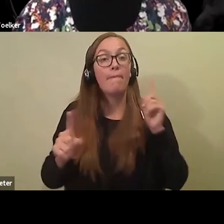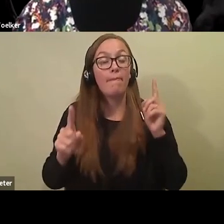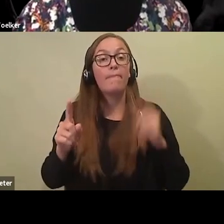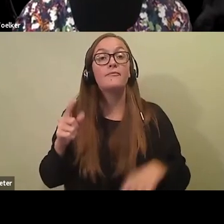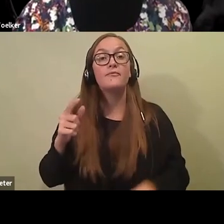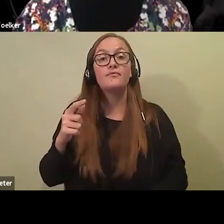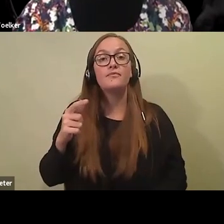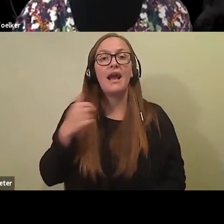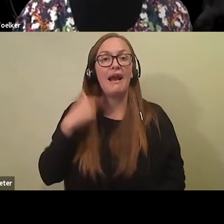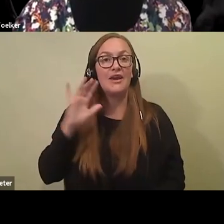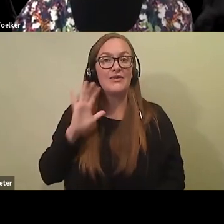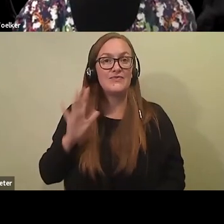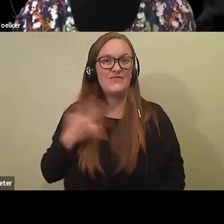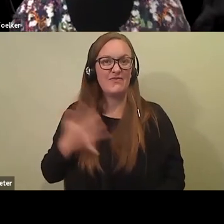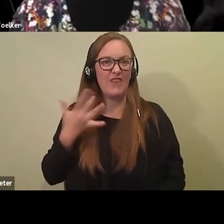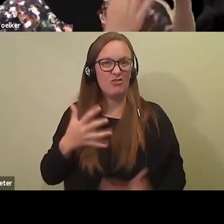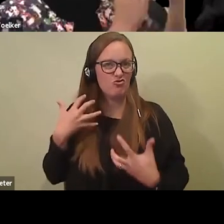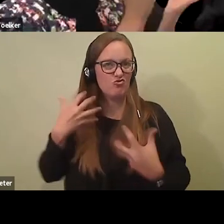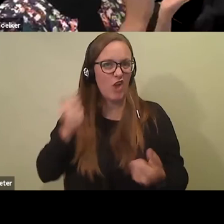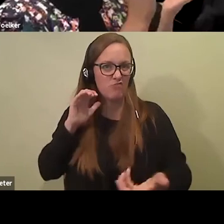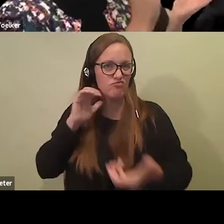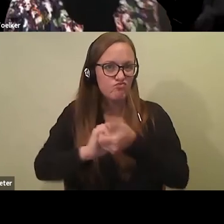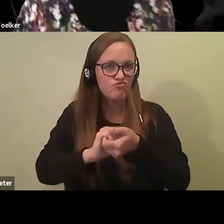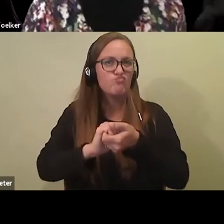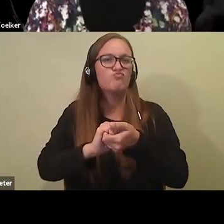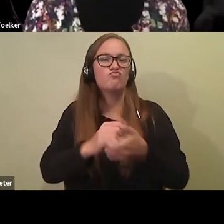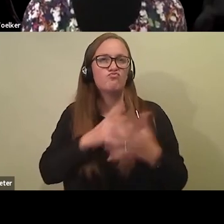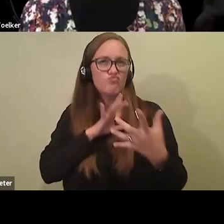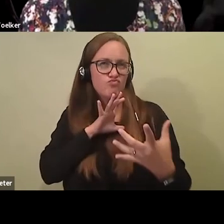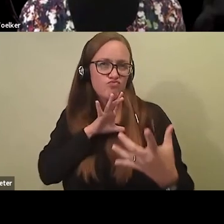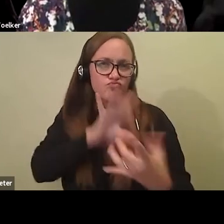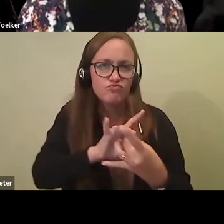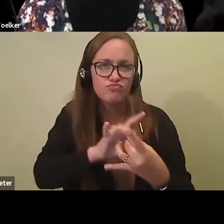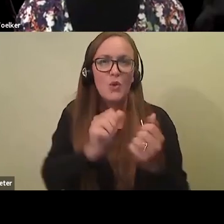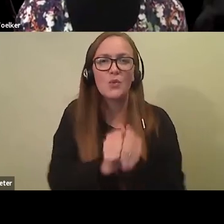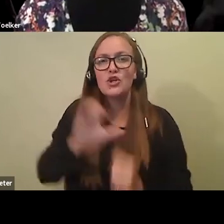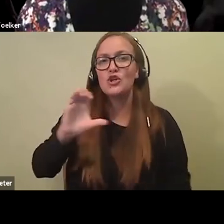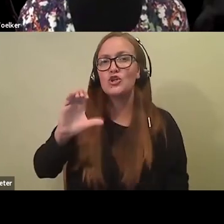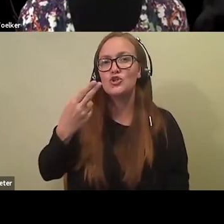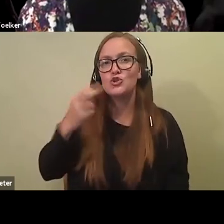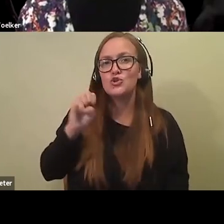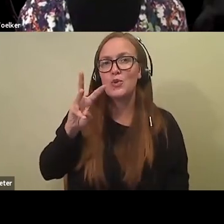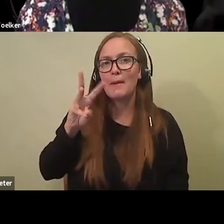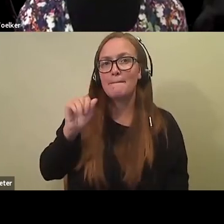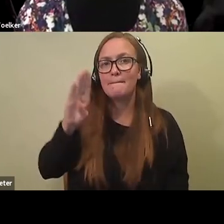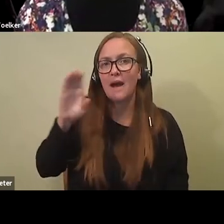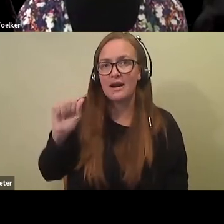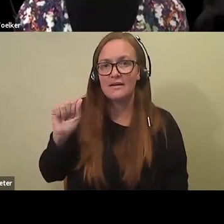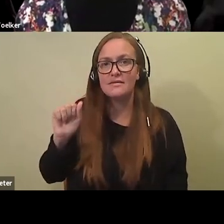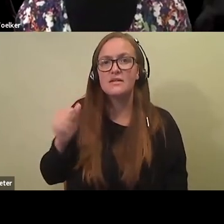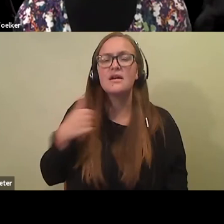with Chewbacca the Wookiee. So one of the questions we can ask is, what does a clean-shaven Wookiee look